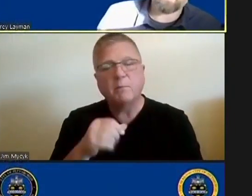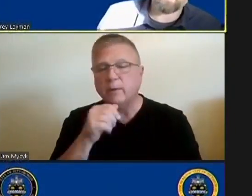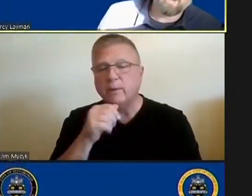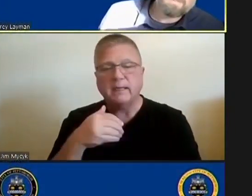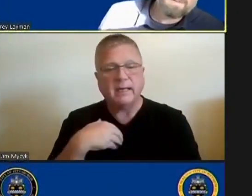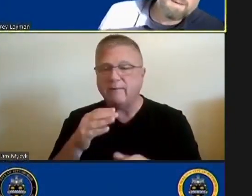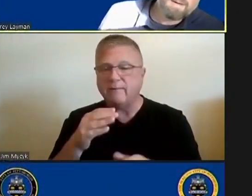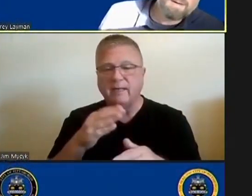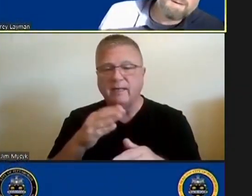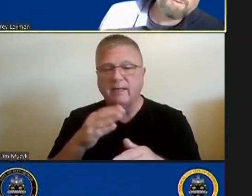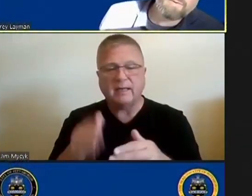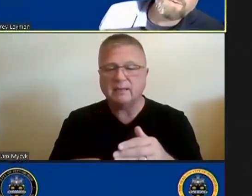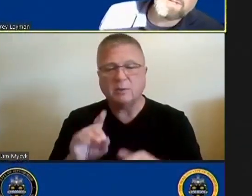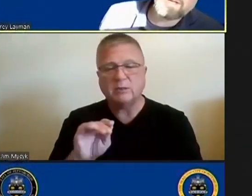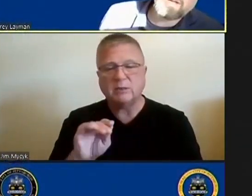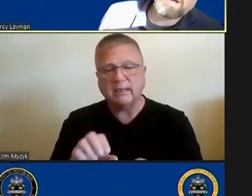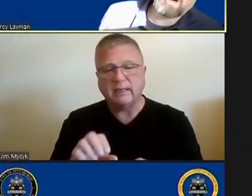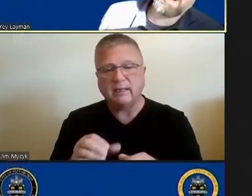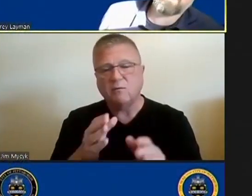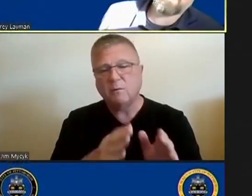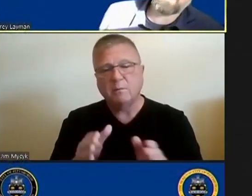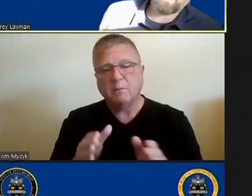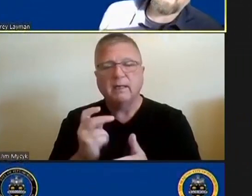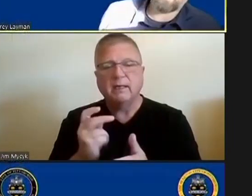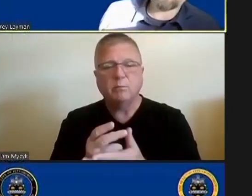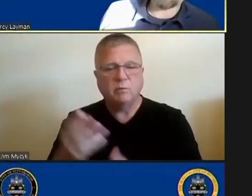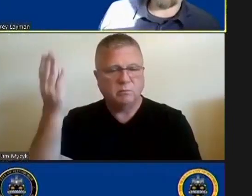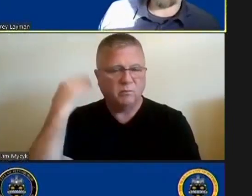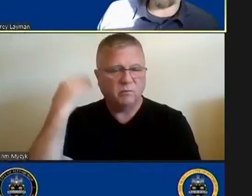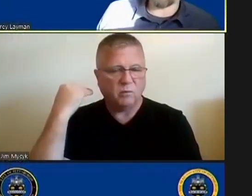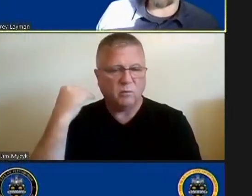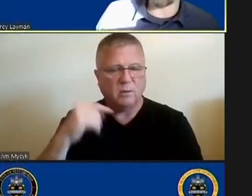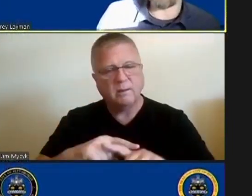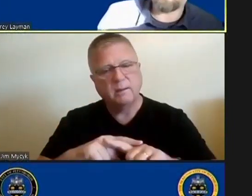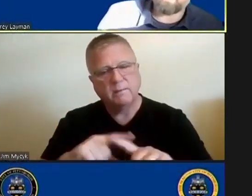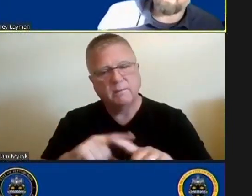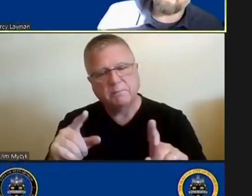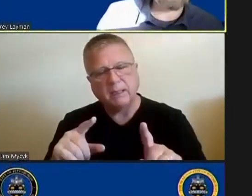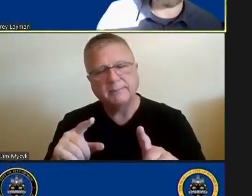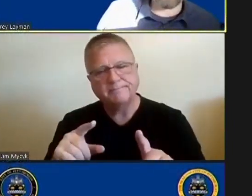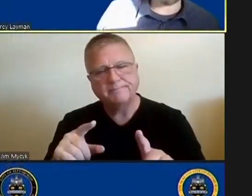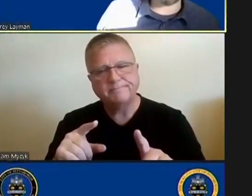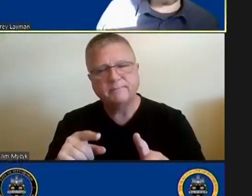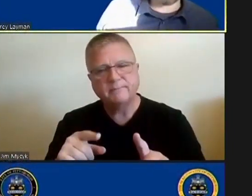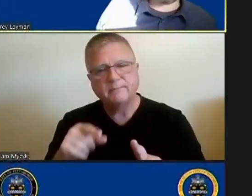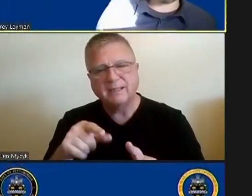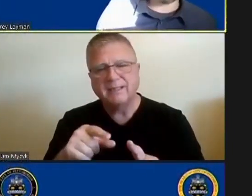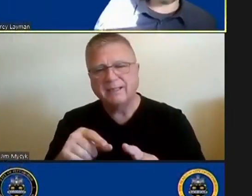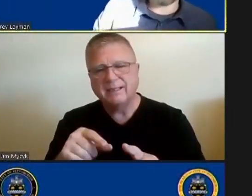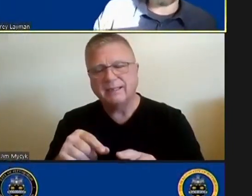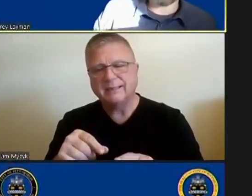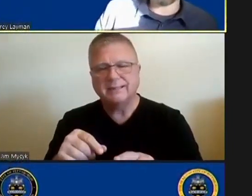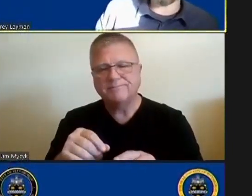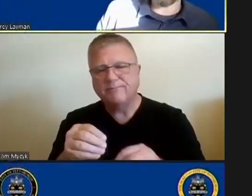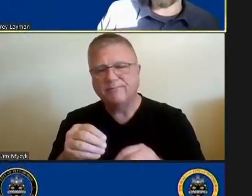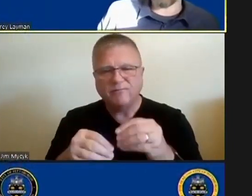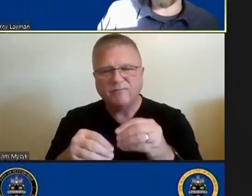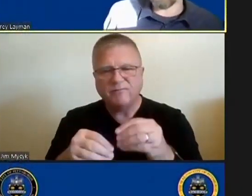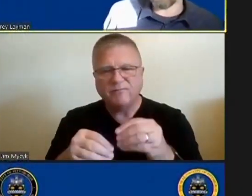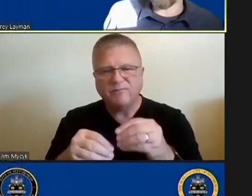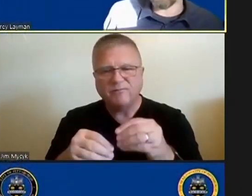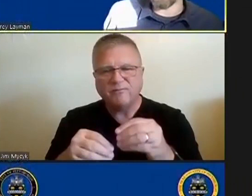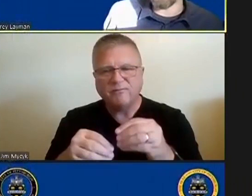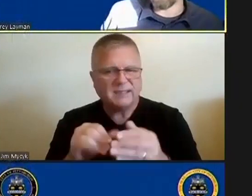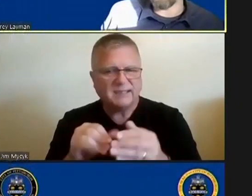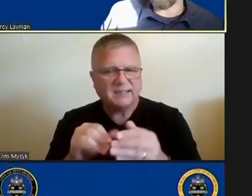project development plan approvals. And so this fills in that blank. And then